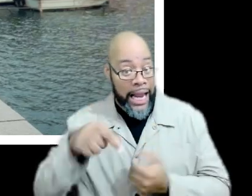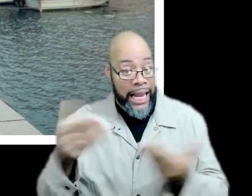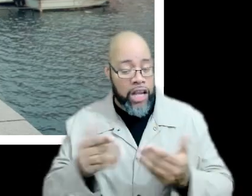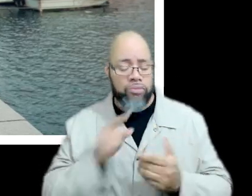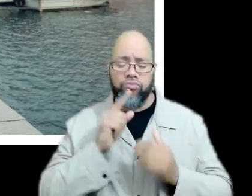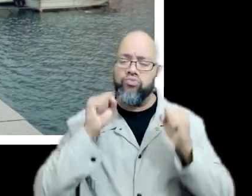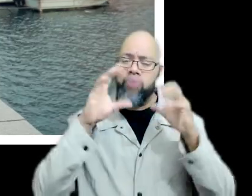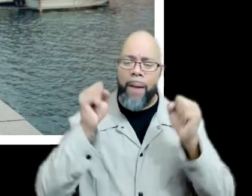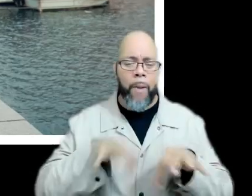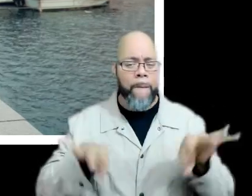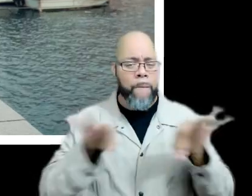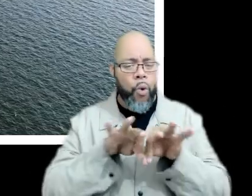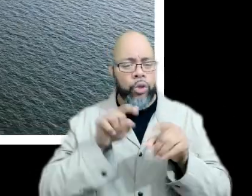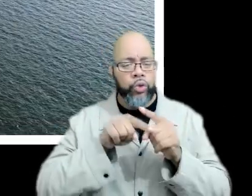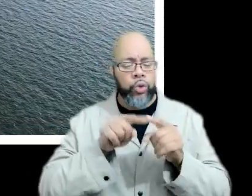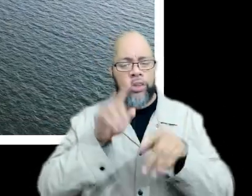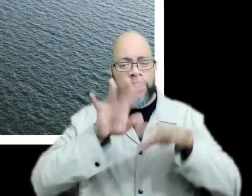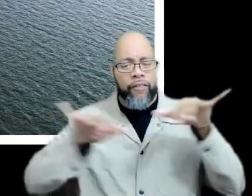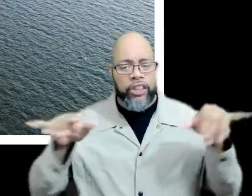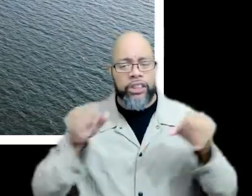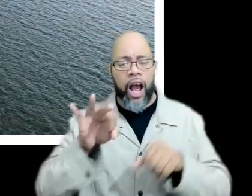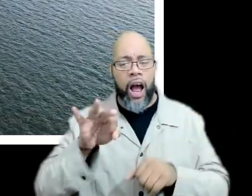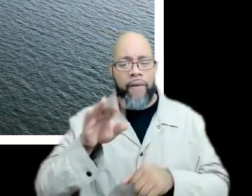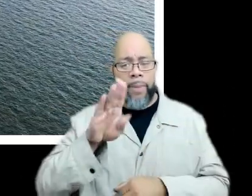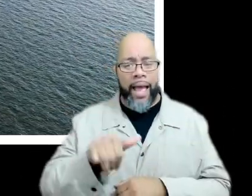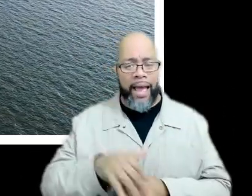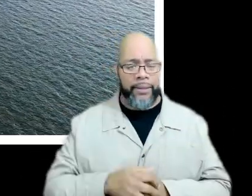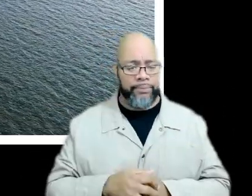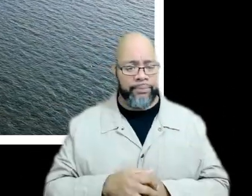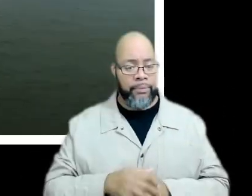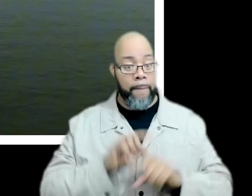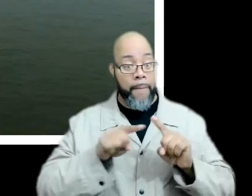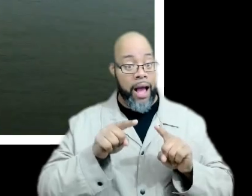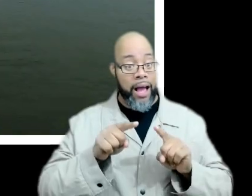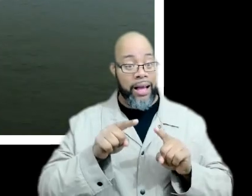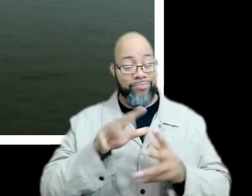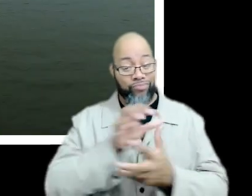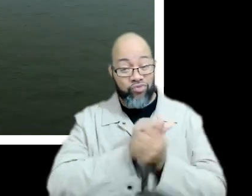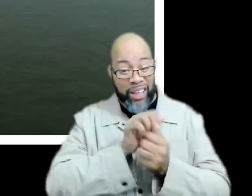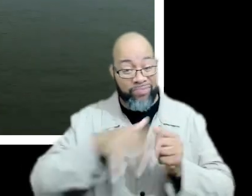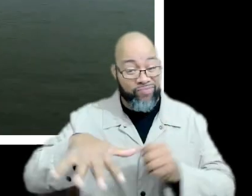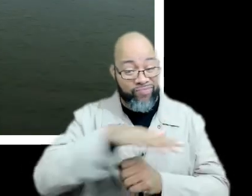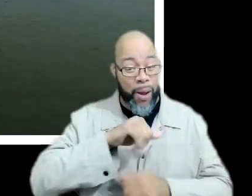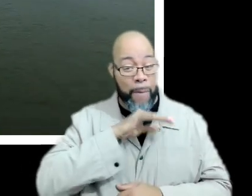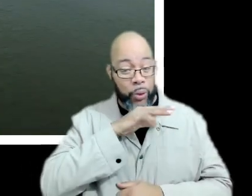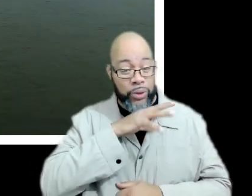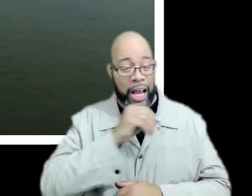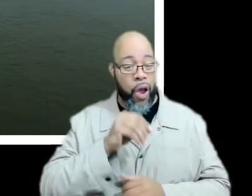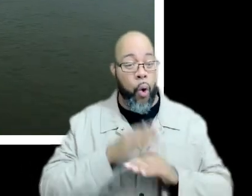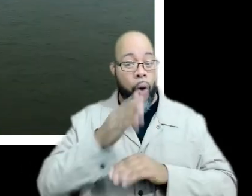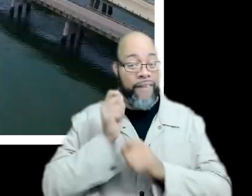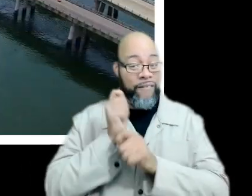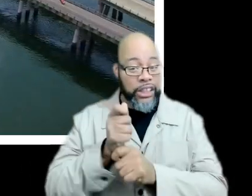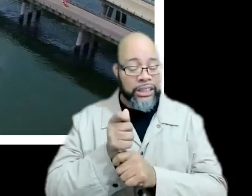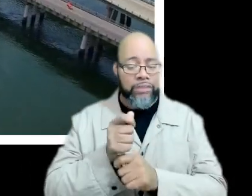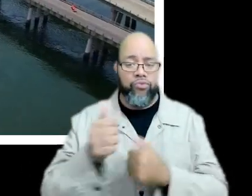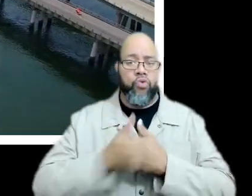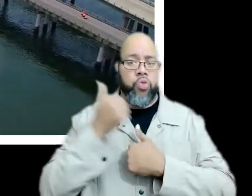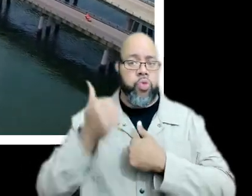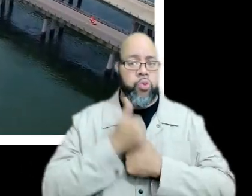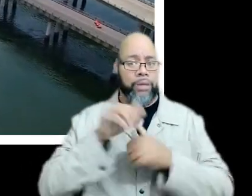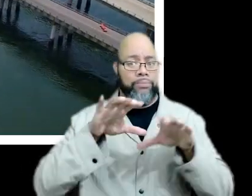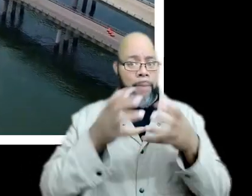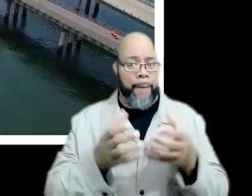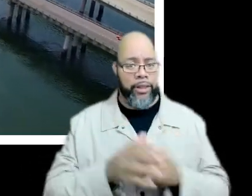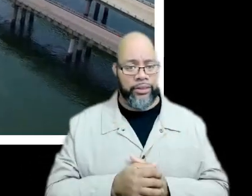are incredibly important to the biodiversity of the Chesapeake. But habitat destruction, pollution, and overfishing have threatened